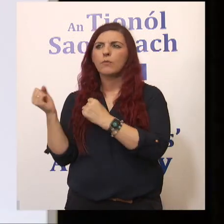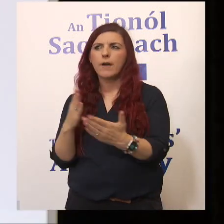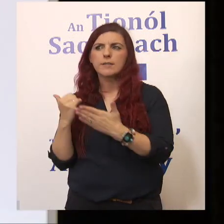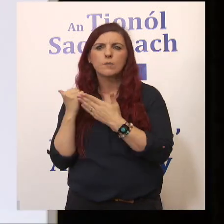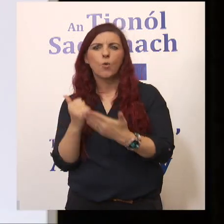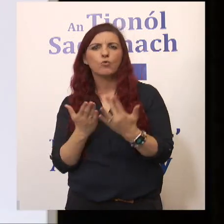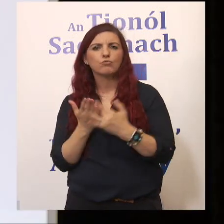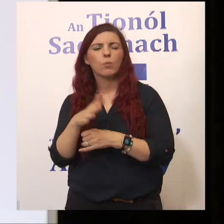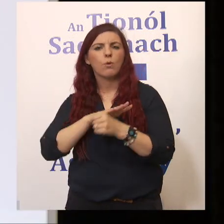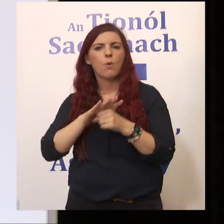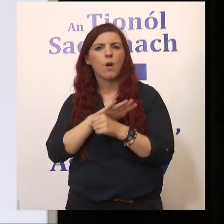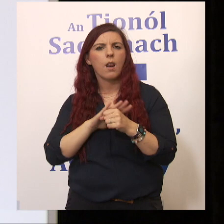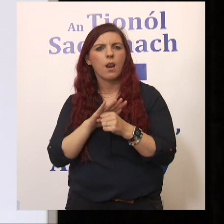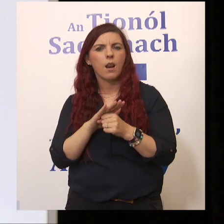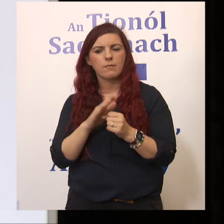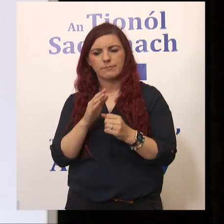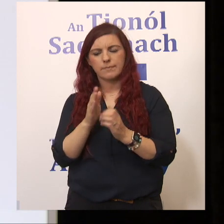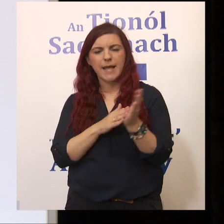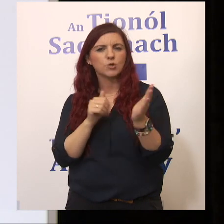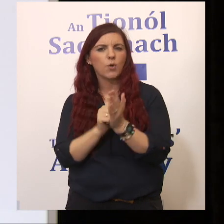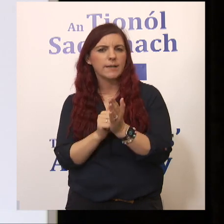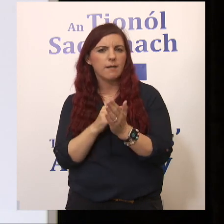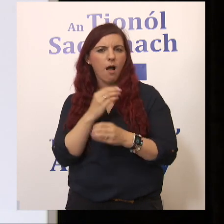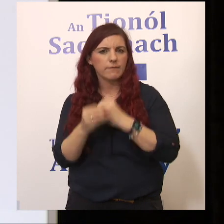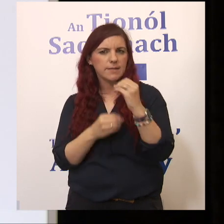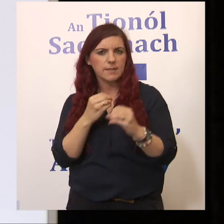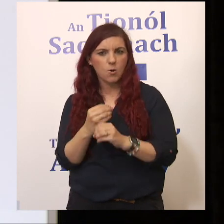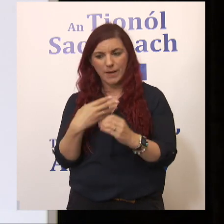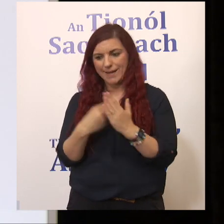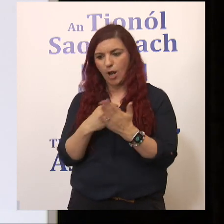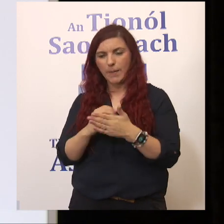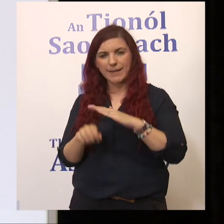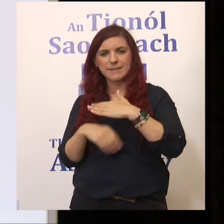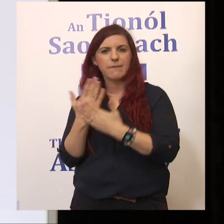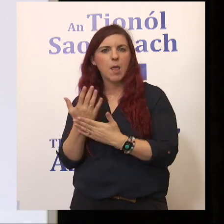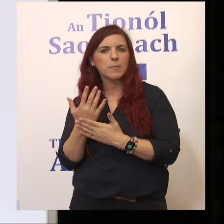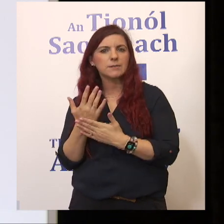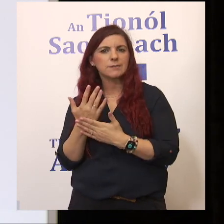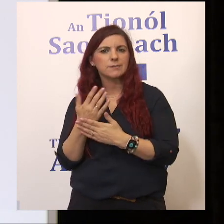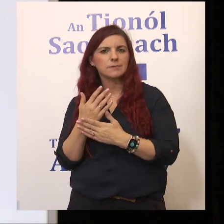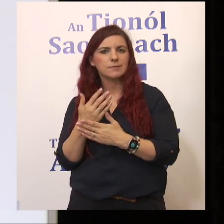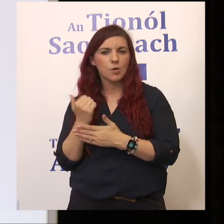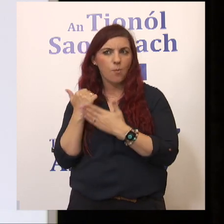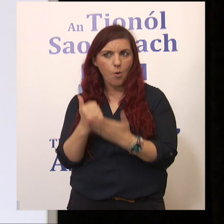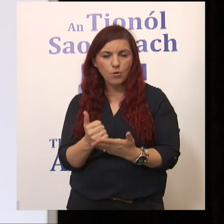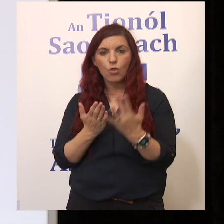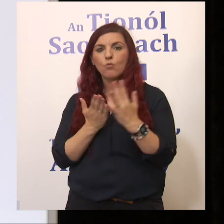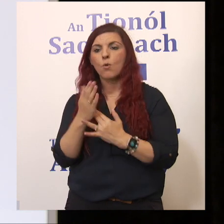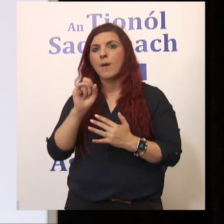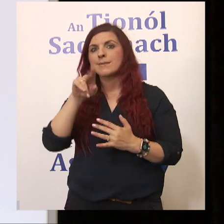LEOs, as they're known, economic development and enterprise supports, and through service level agreements with Enterprise Ireland.